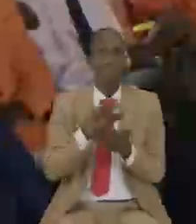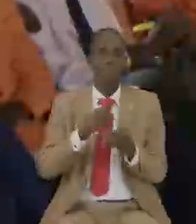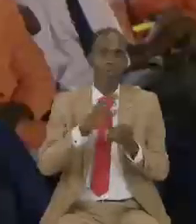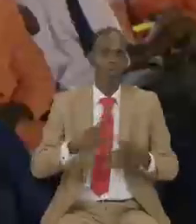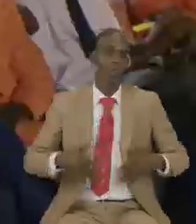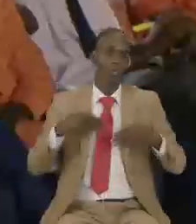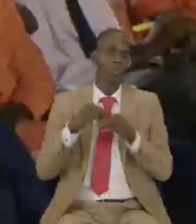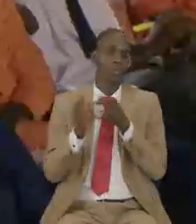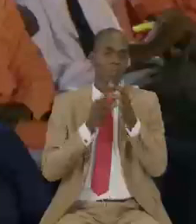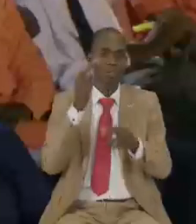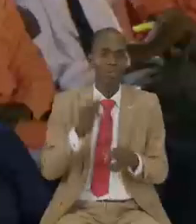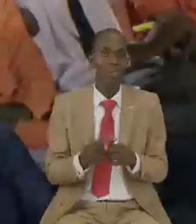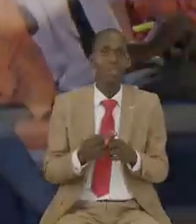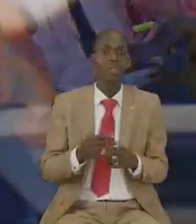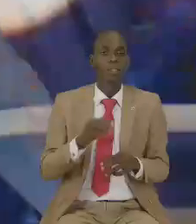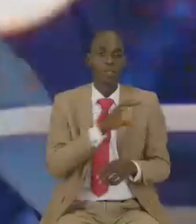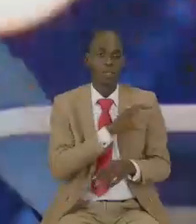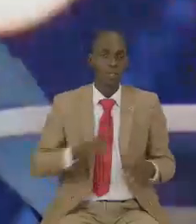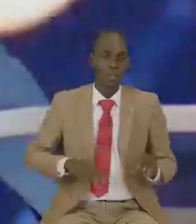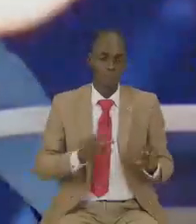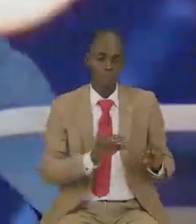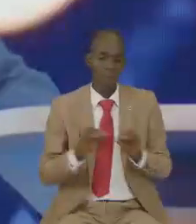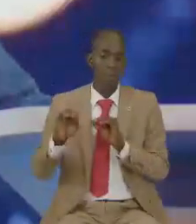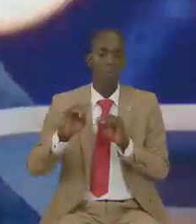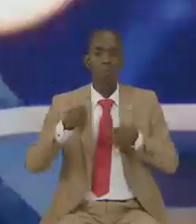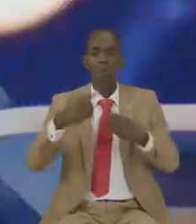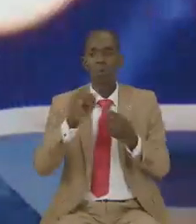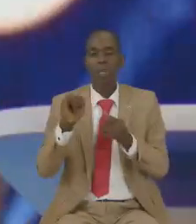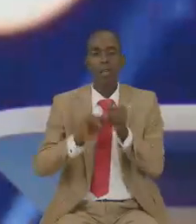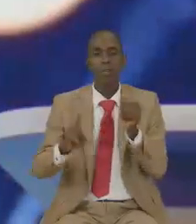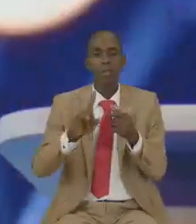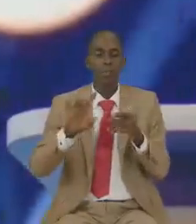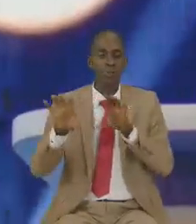He went about doing good,